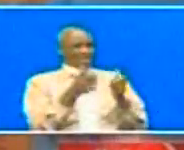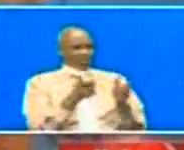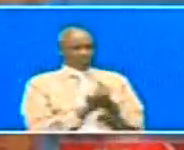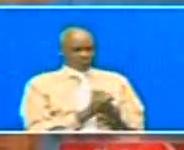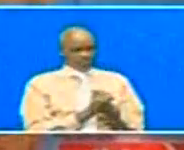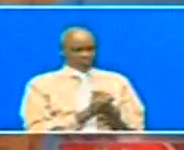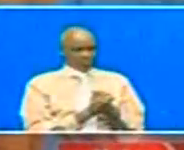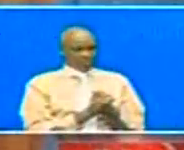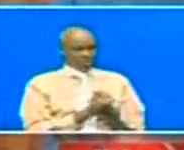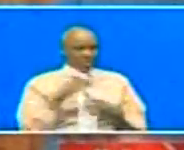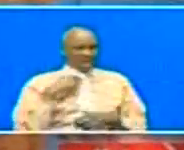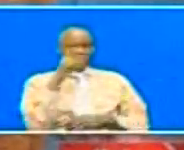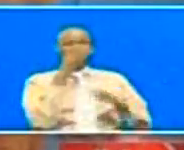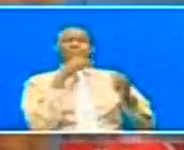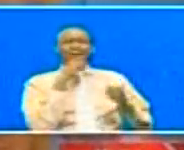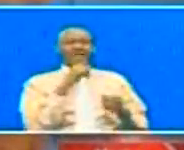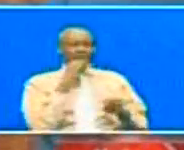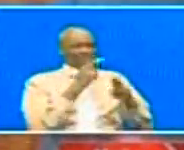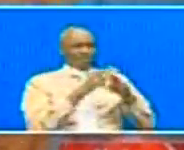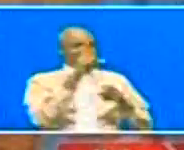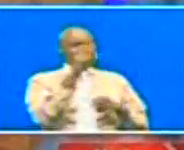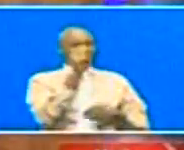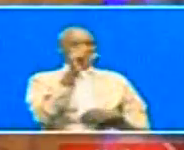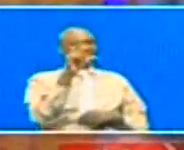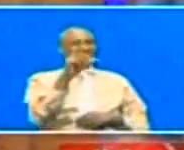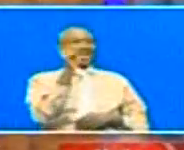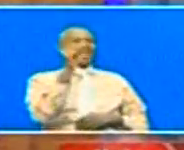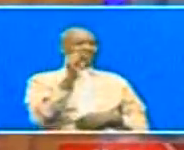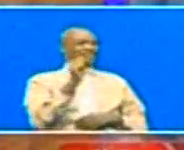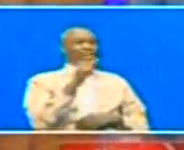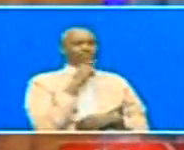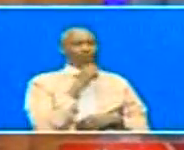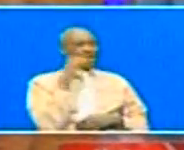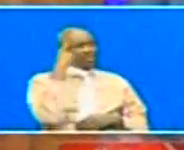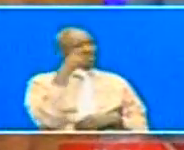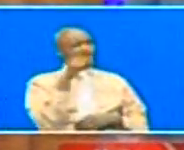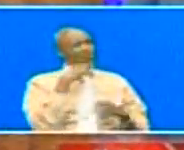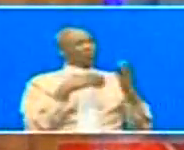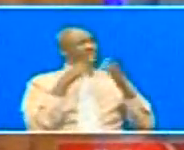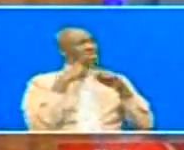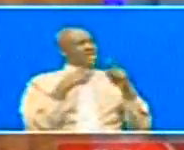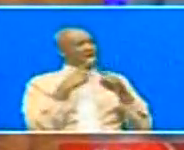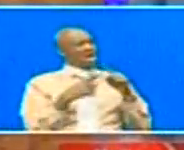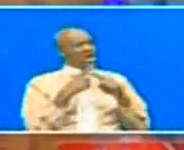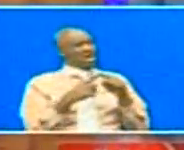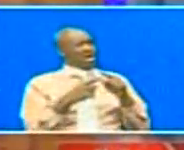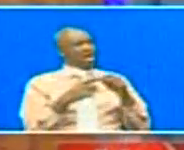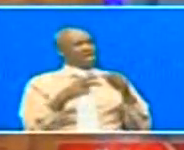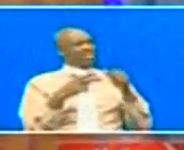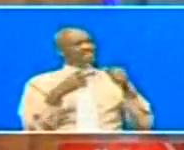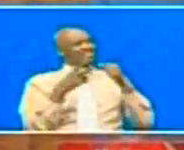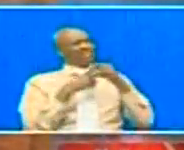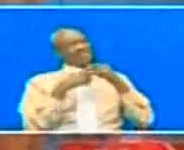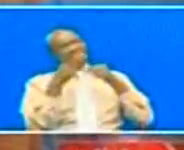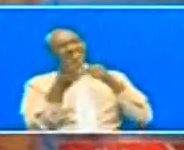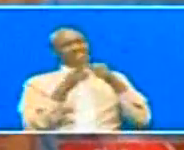Dallas boy, that was good. Yeah. You know, that was way back, I think, 70s or